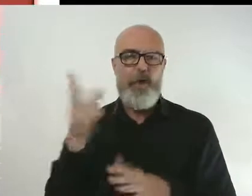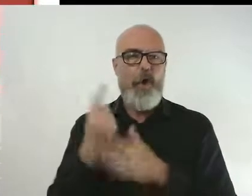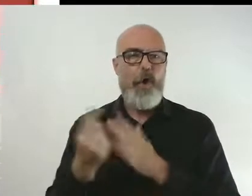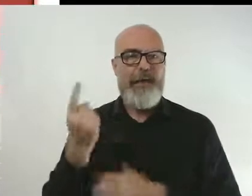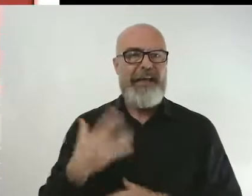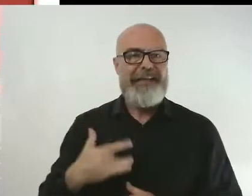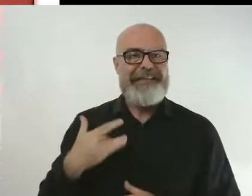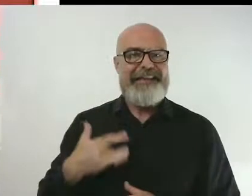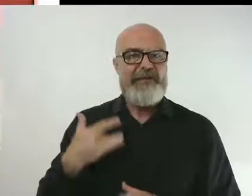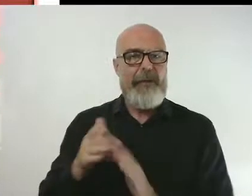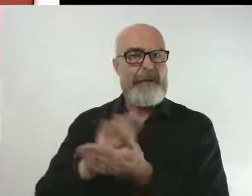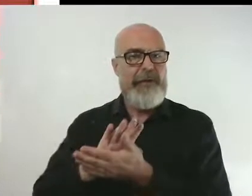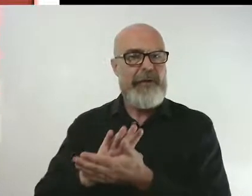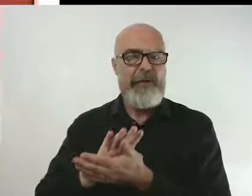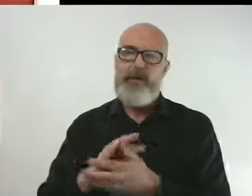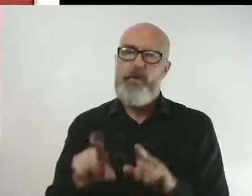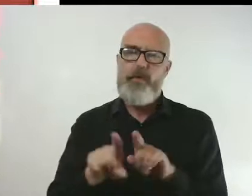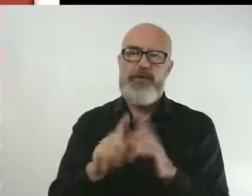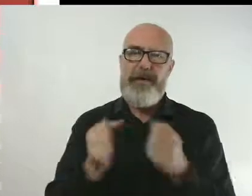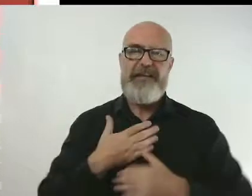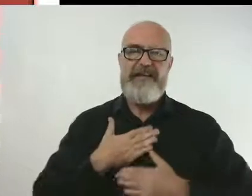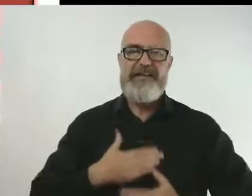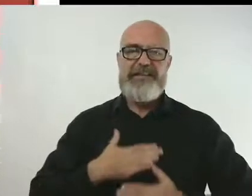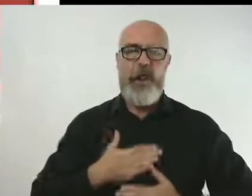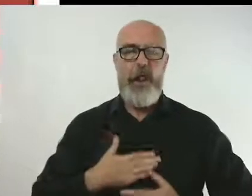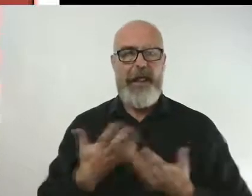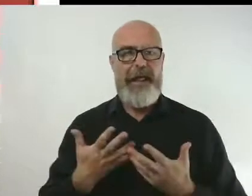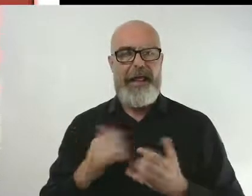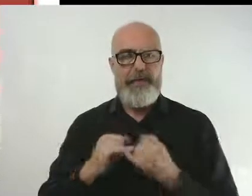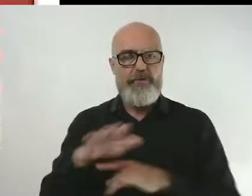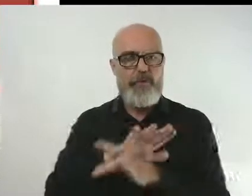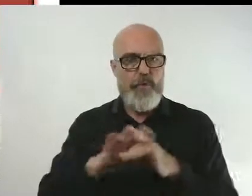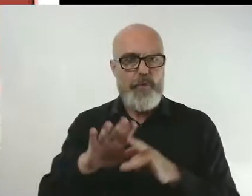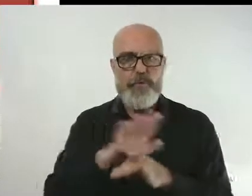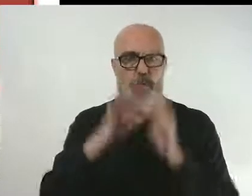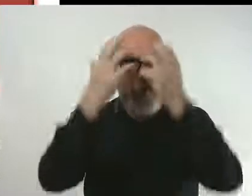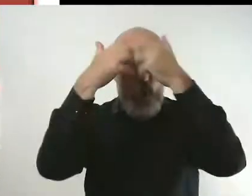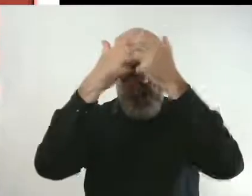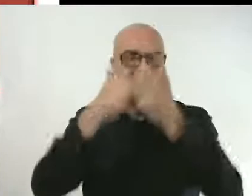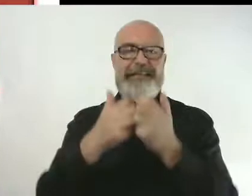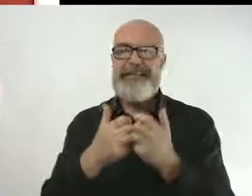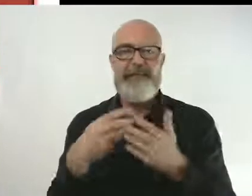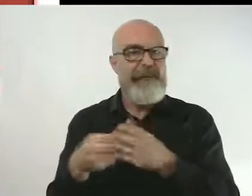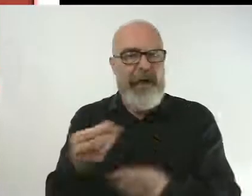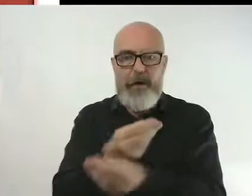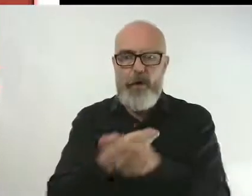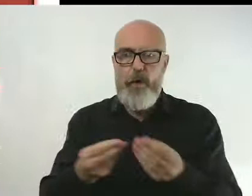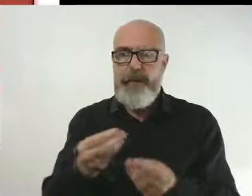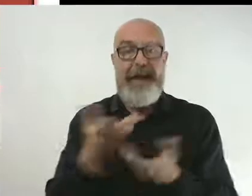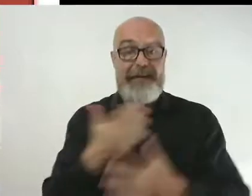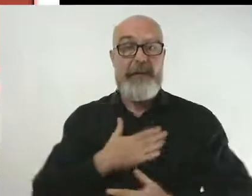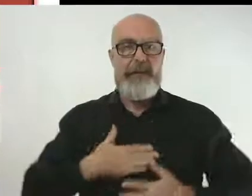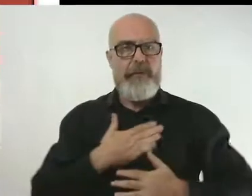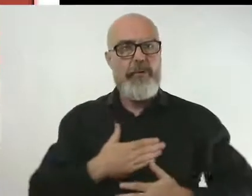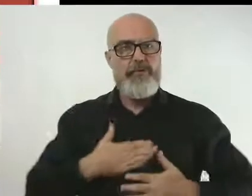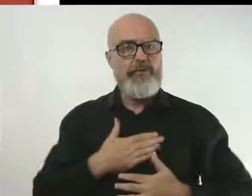Hearing loss is far beyond a sensory impairment because it has many physical, social, cognitive, economic,